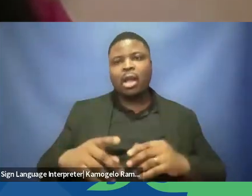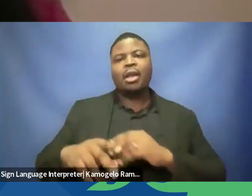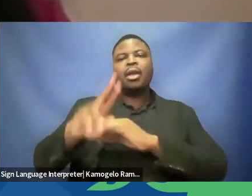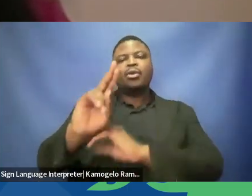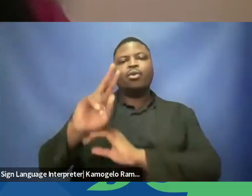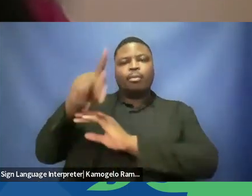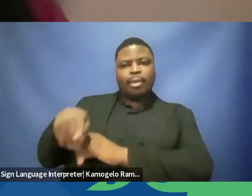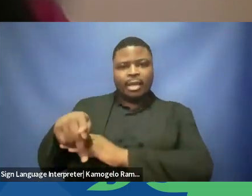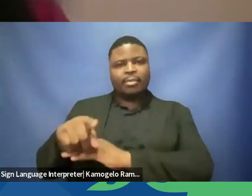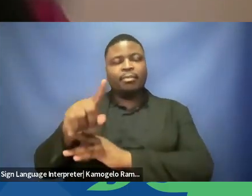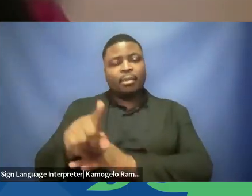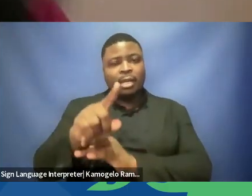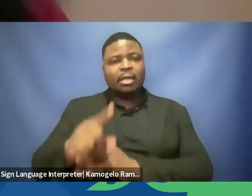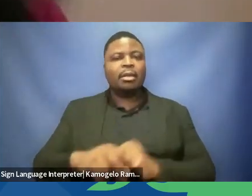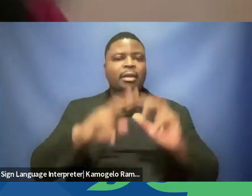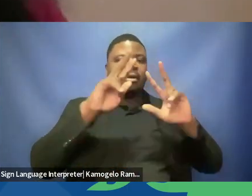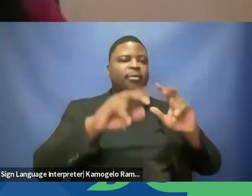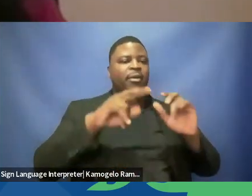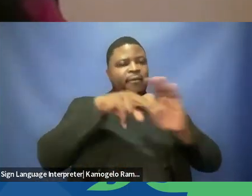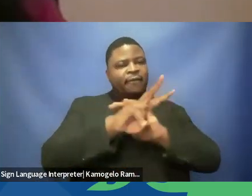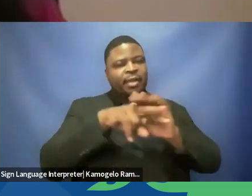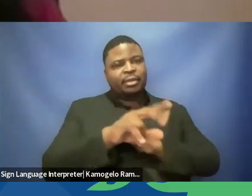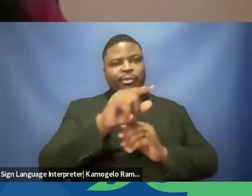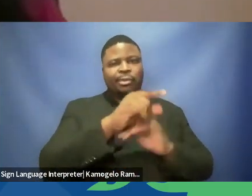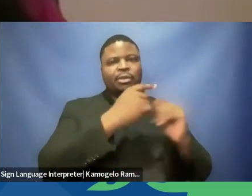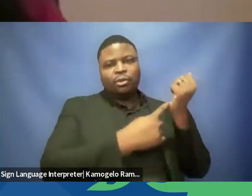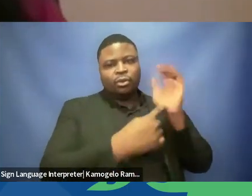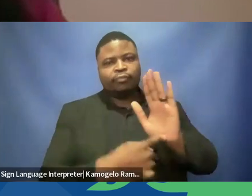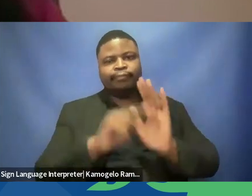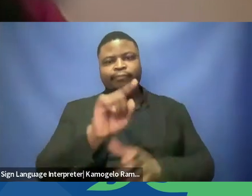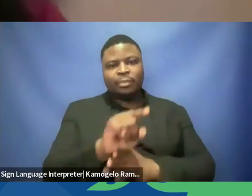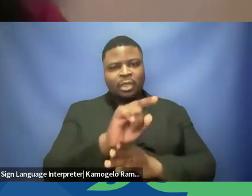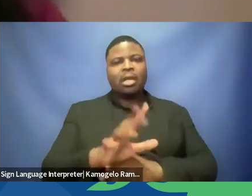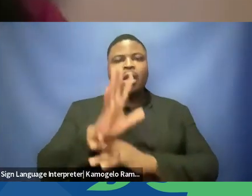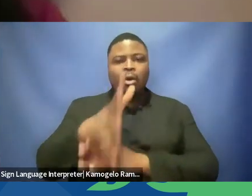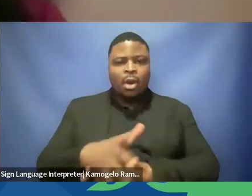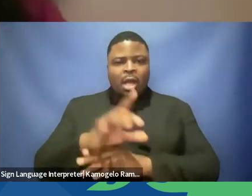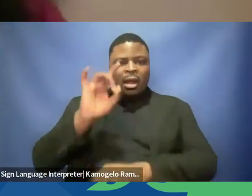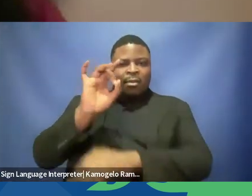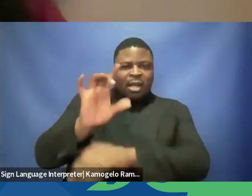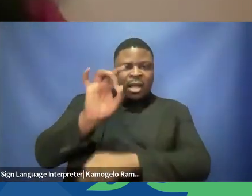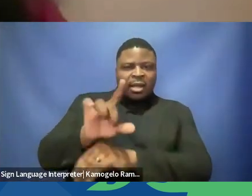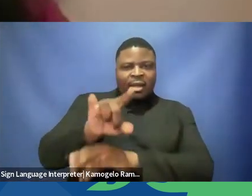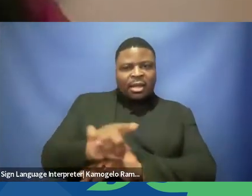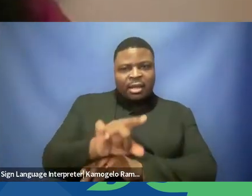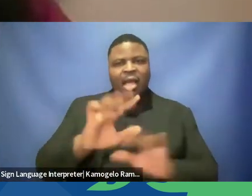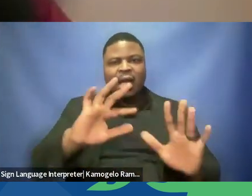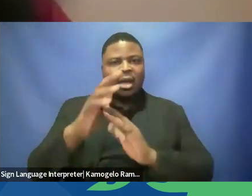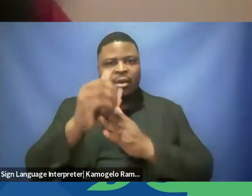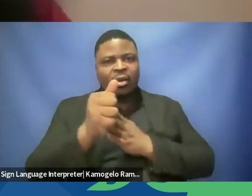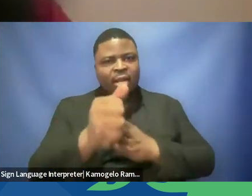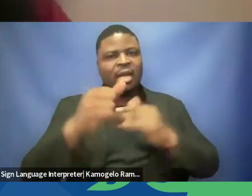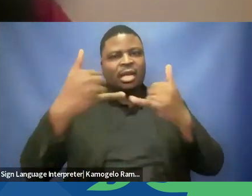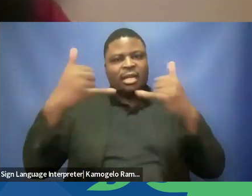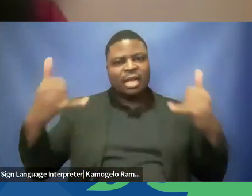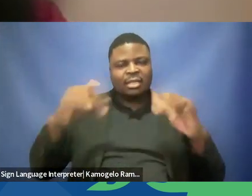this video from Andrew Scheiber will give you an indication of what particularly the clinical guidelines are talking to in relation